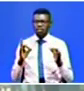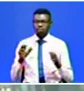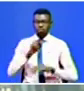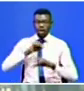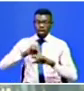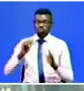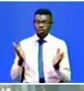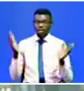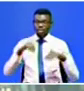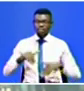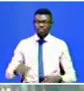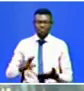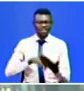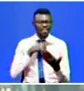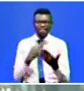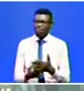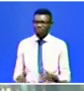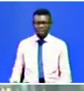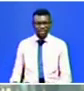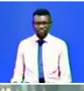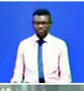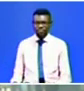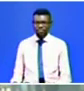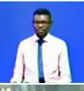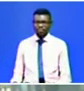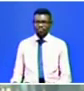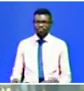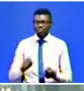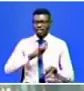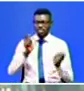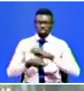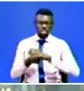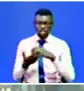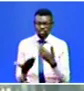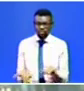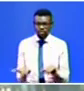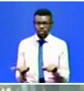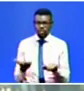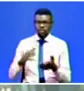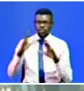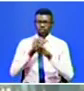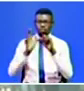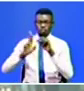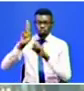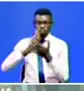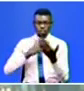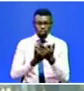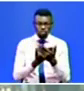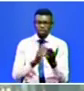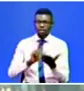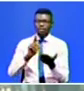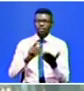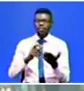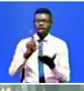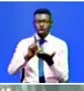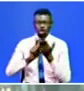to overturn a memorandum by President Uhuru Kenyatta that wanted the rate cap removed. MPs failed to raise